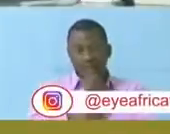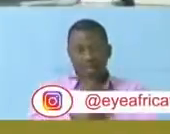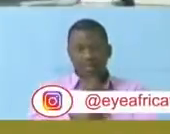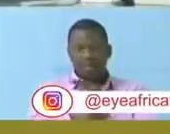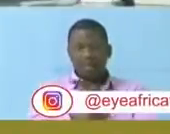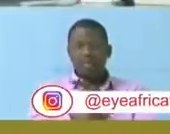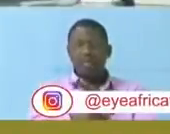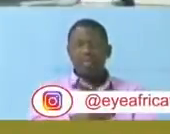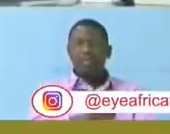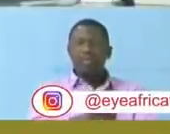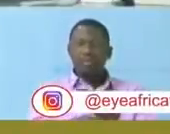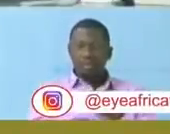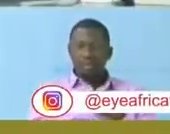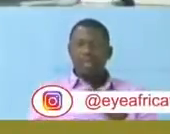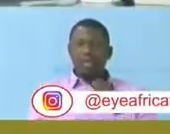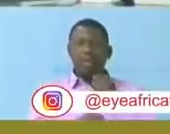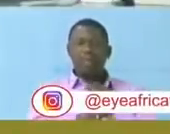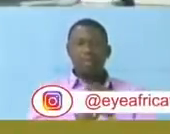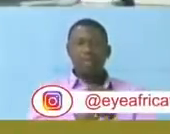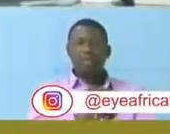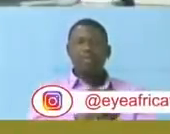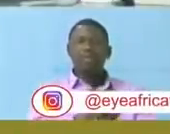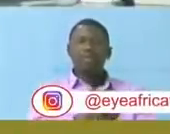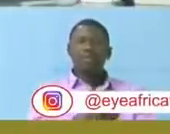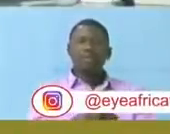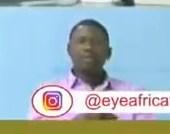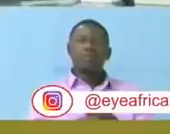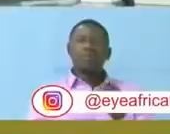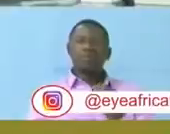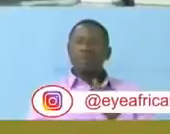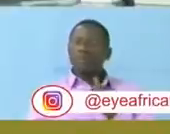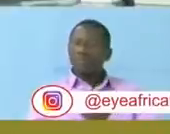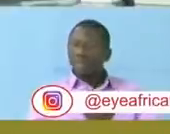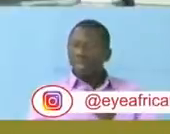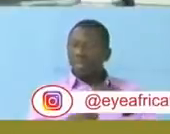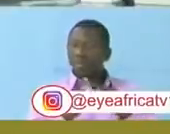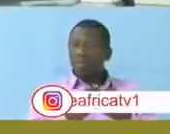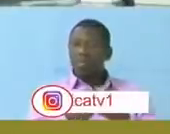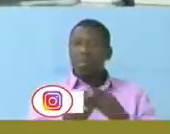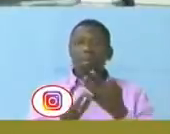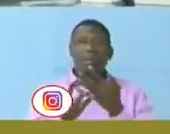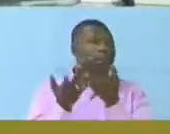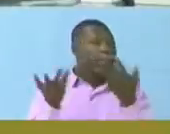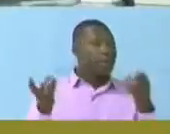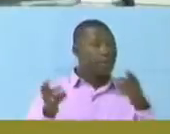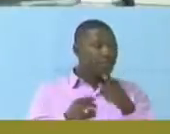My fear at that time is that quite a number of them will leave the jurisdiction if they are not